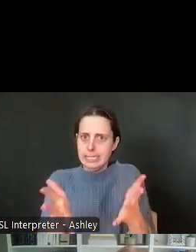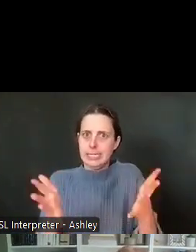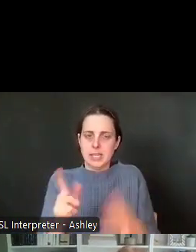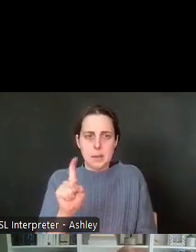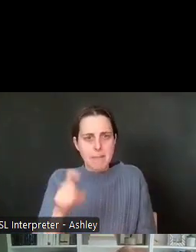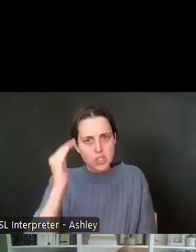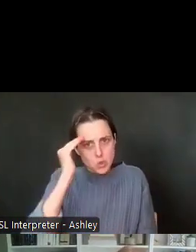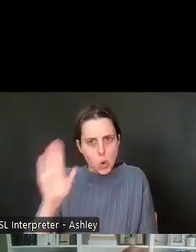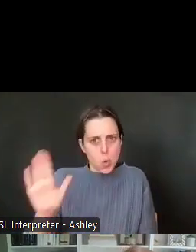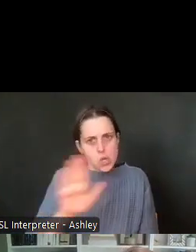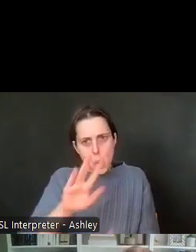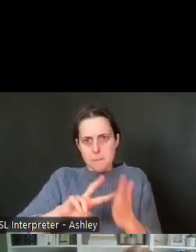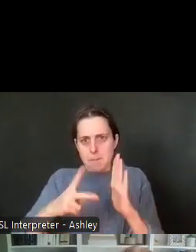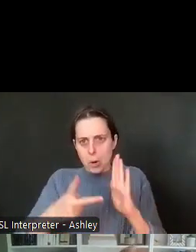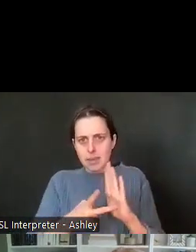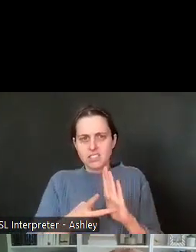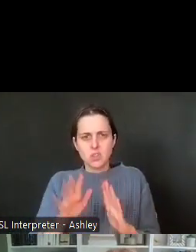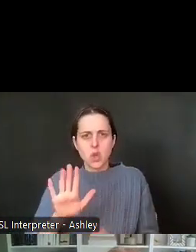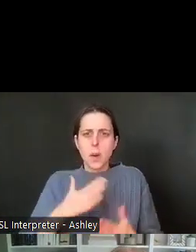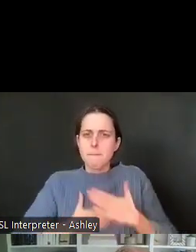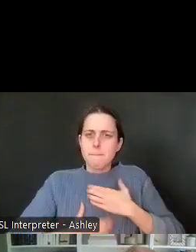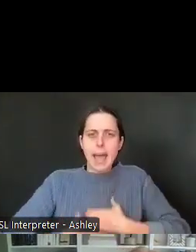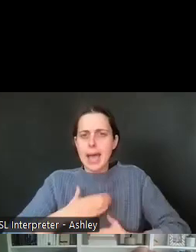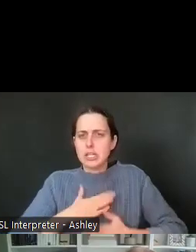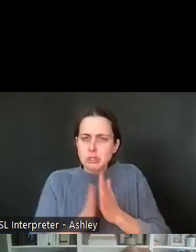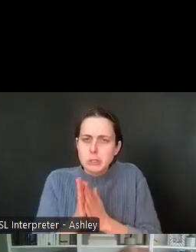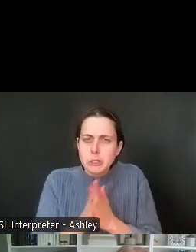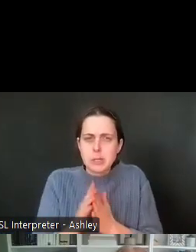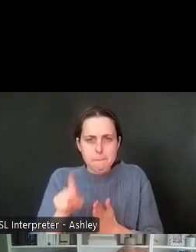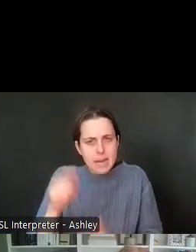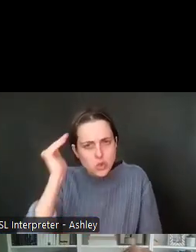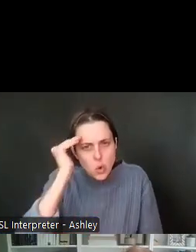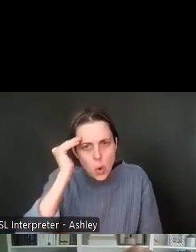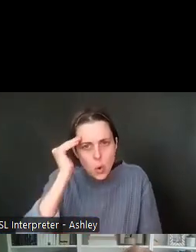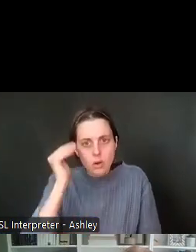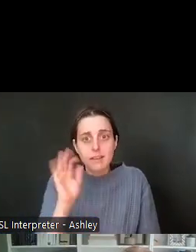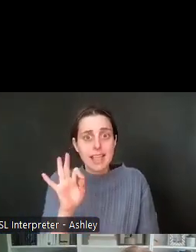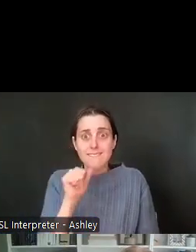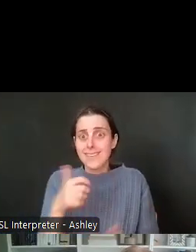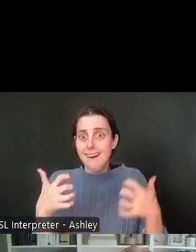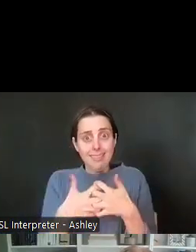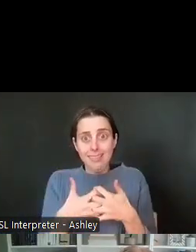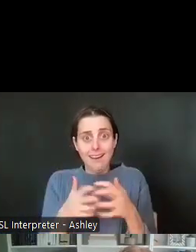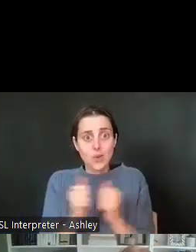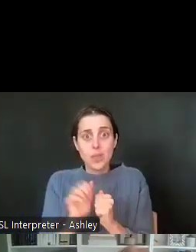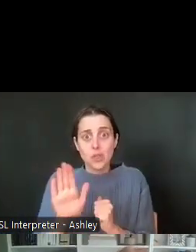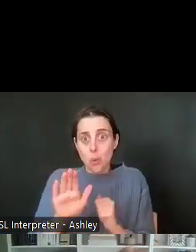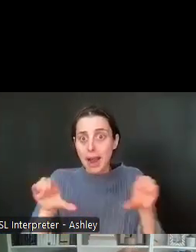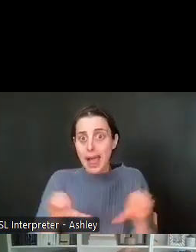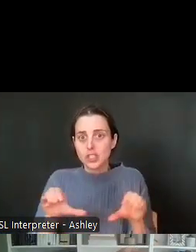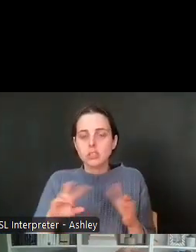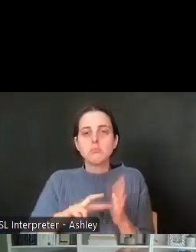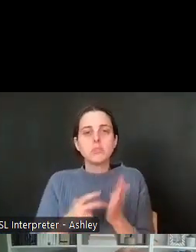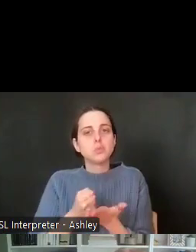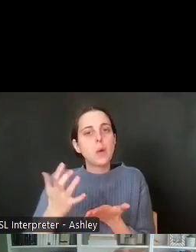is. And if you're doing anything outside of your passion or outside of your purpose, then it's a waste of time. And she tells